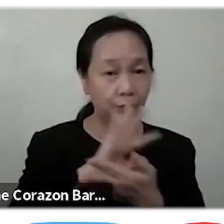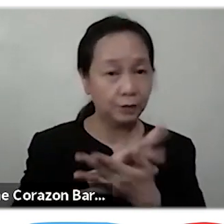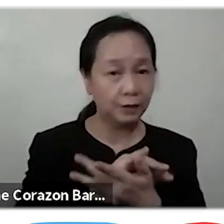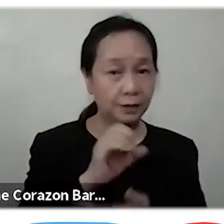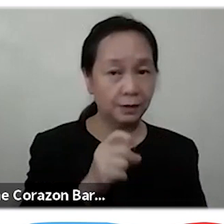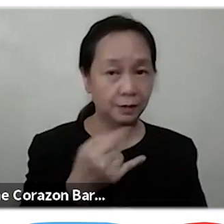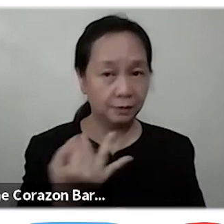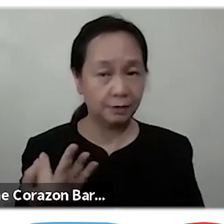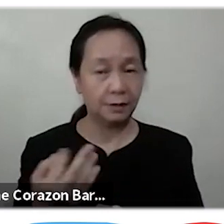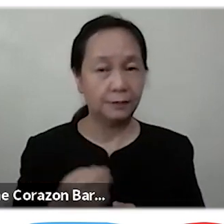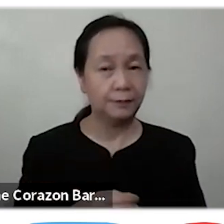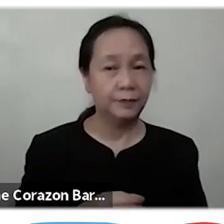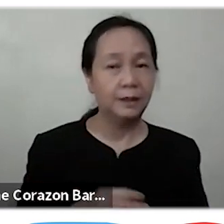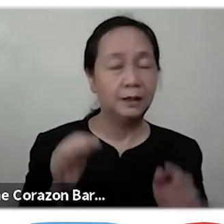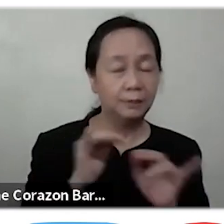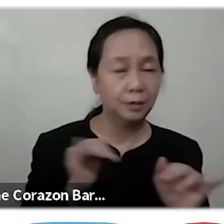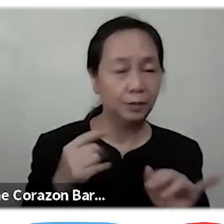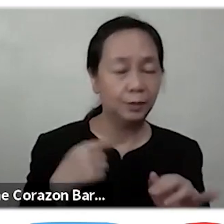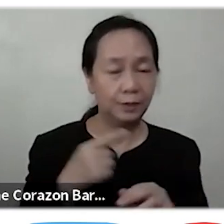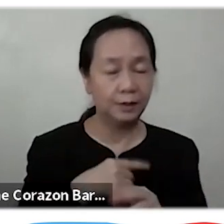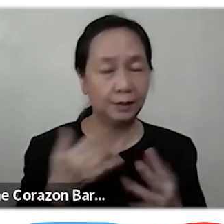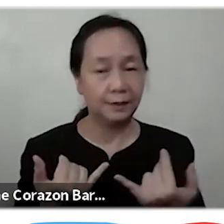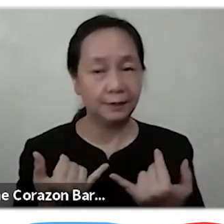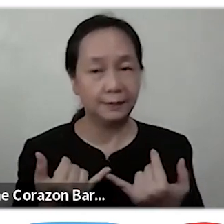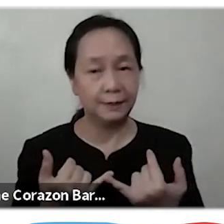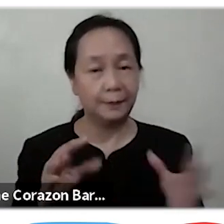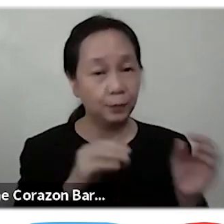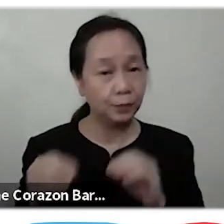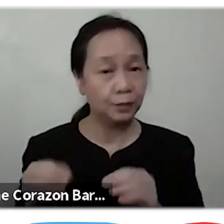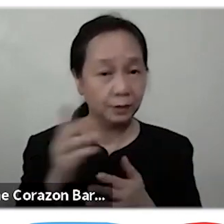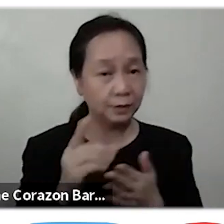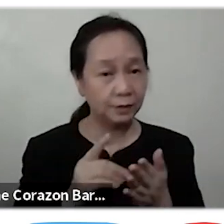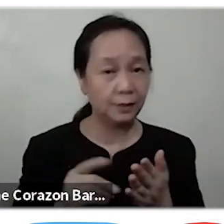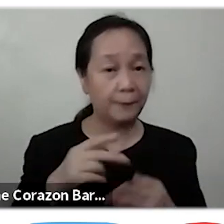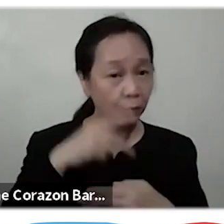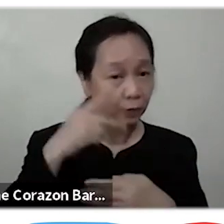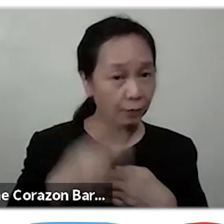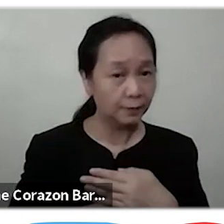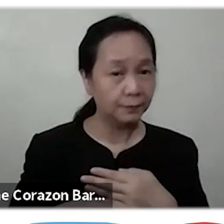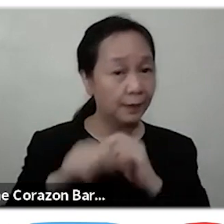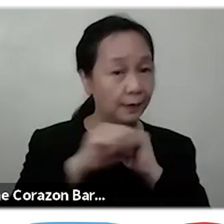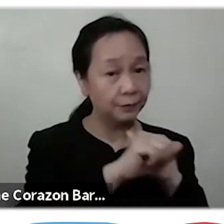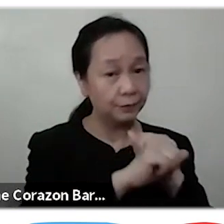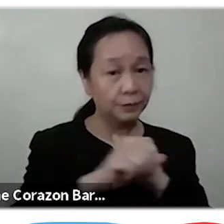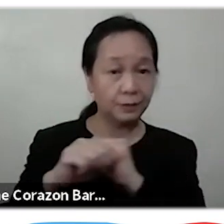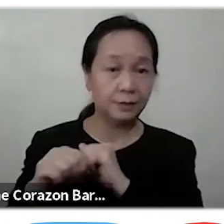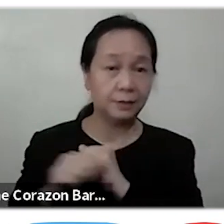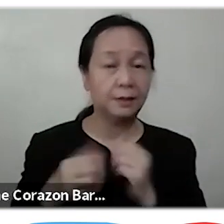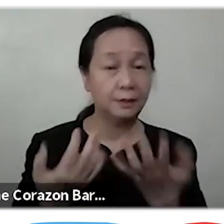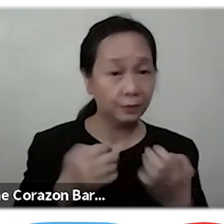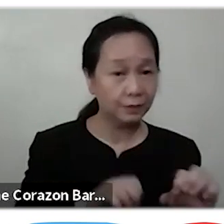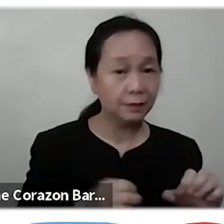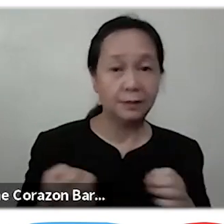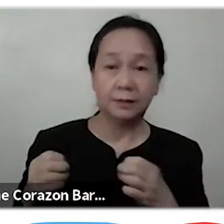So similarly, we also co-created the designs and programs for advocacy milestones events.